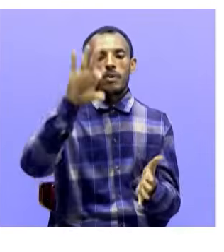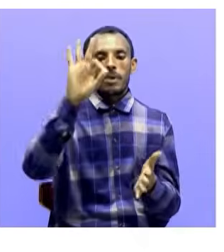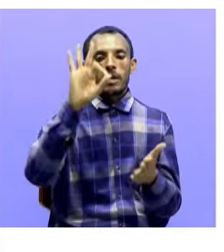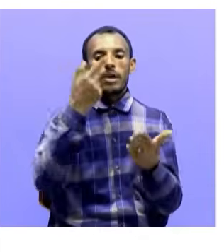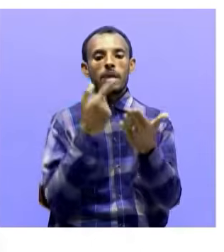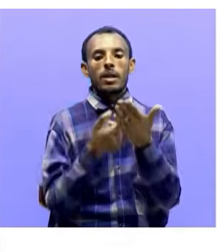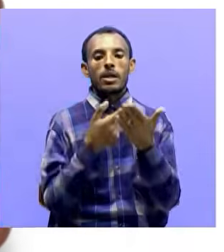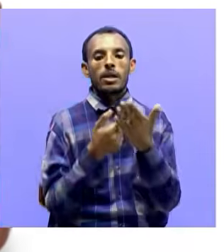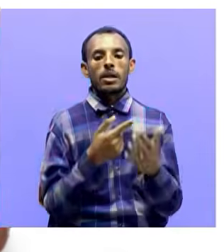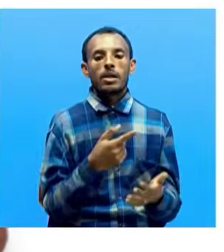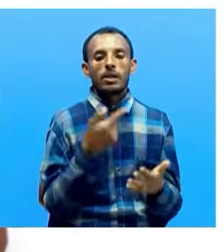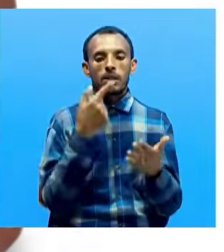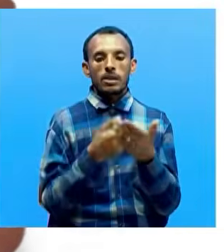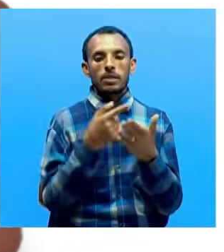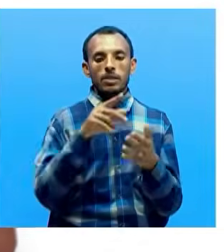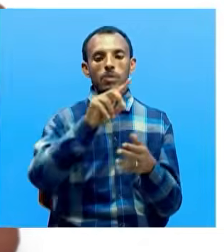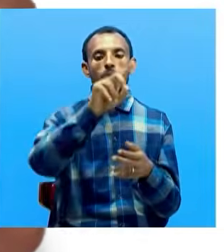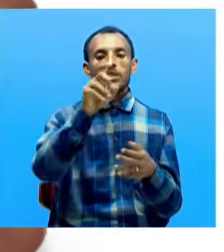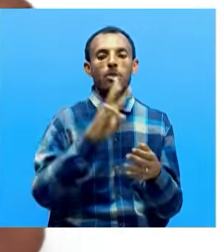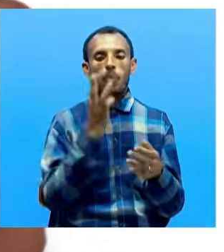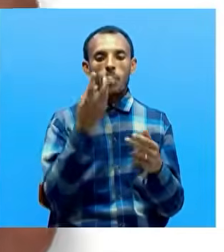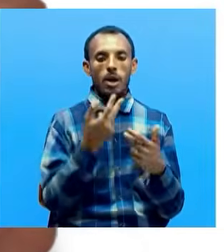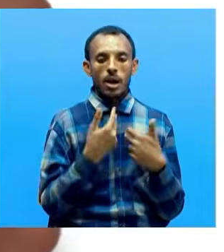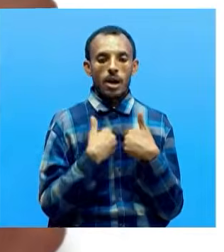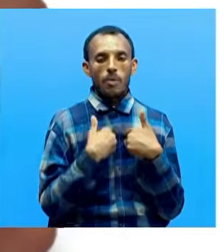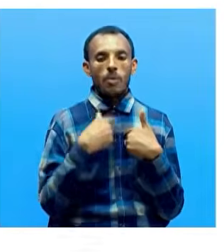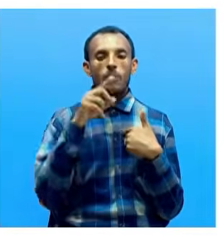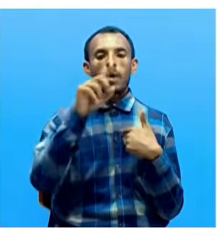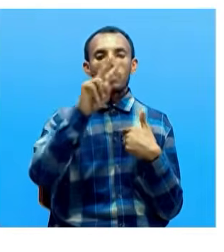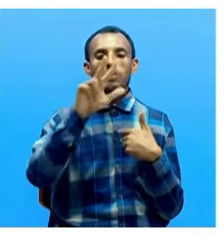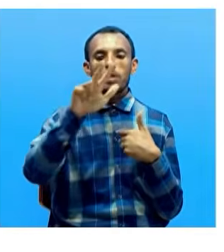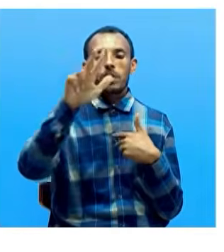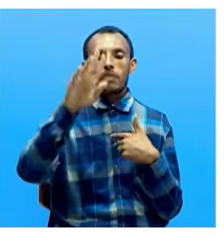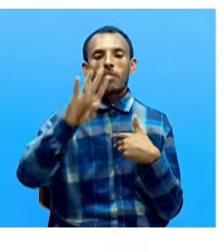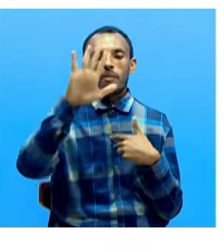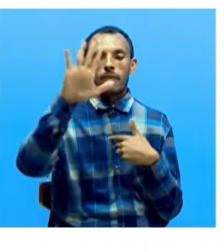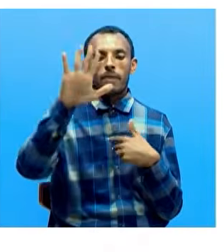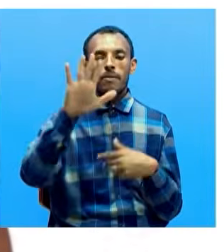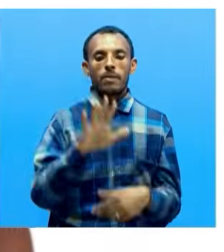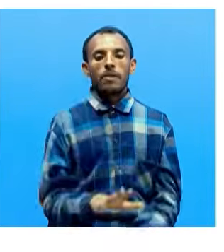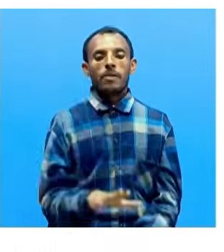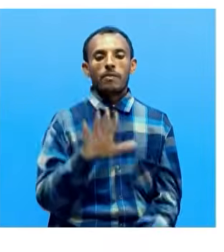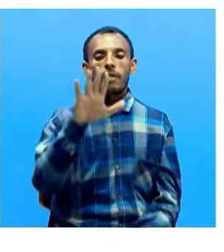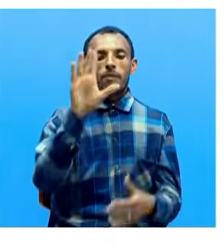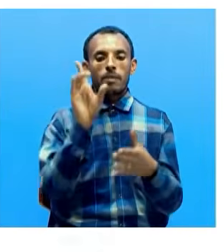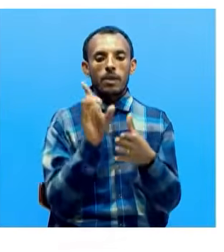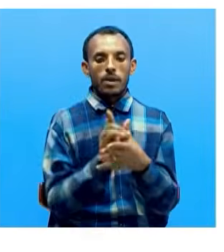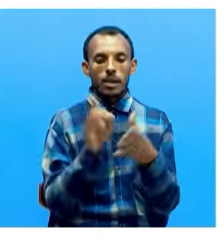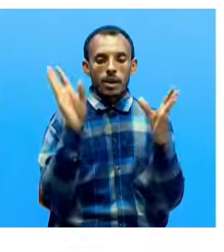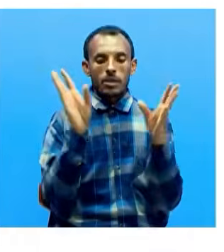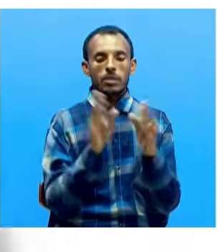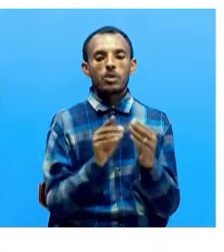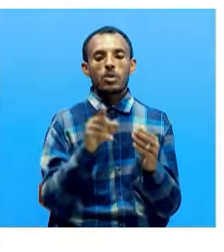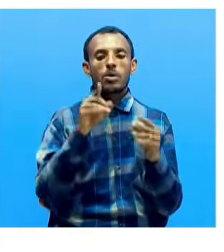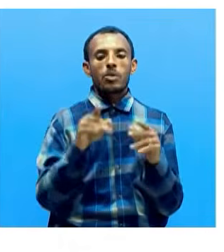here in this question we have 1, 2, 3, 4, 5 data sets. So you put